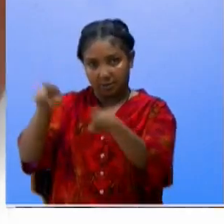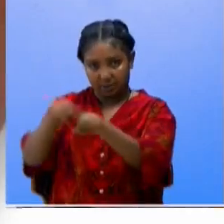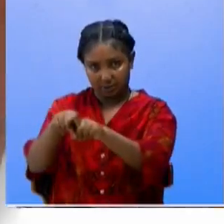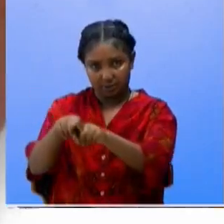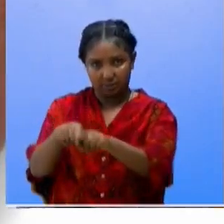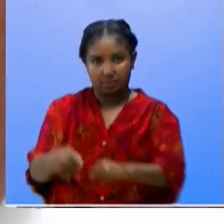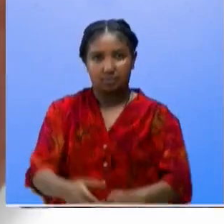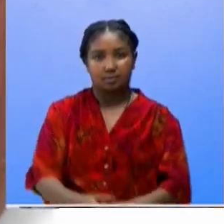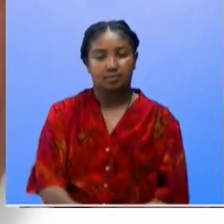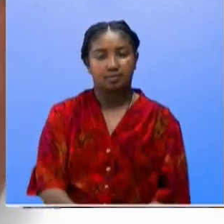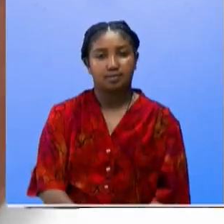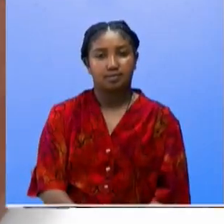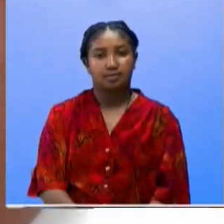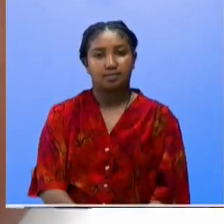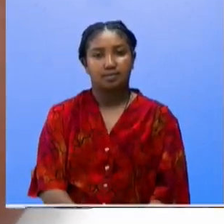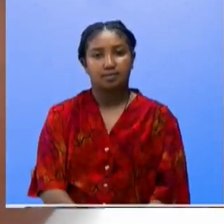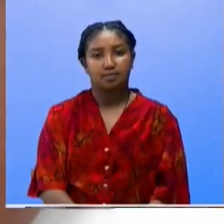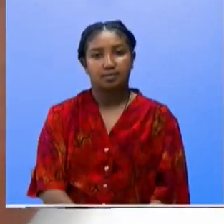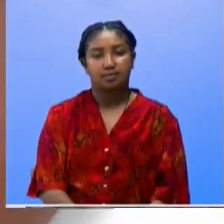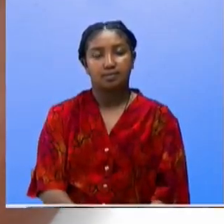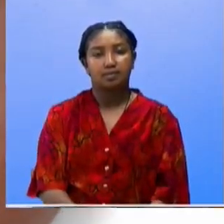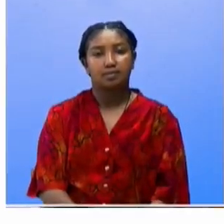brother.